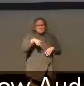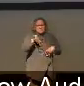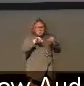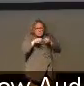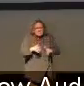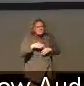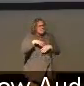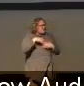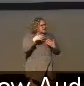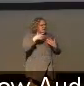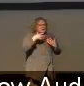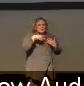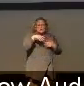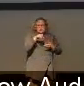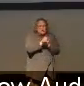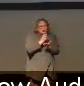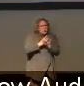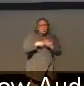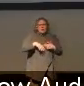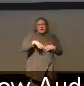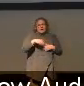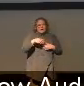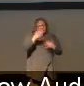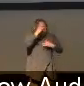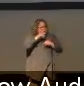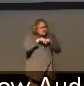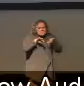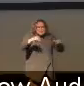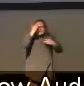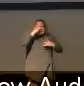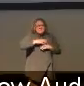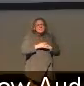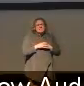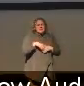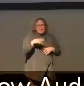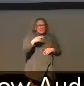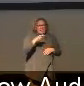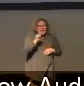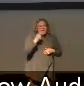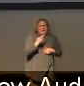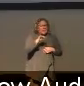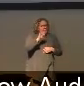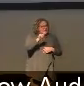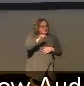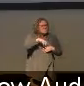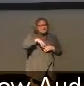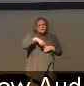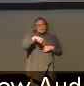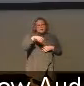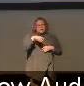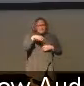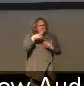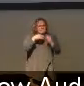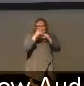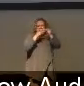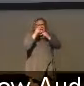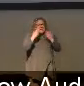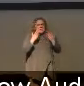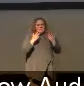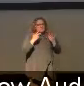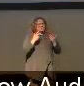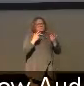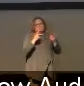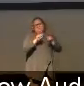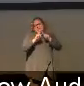infectious diseases, social work, physical therapy, health IT, facilities, environment, many more that I can't list.